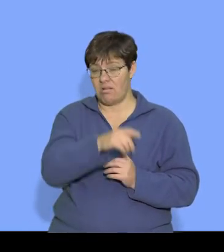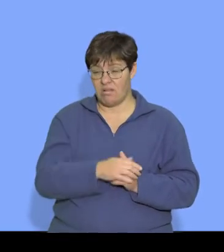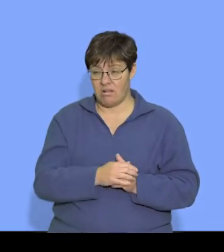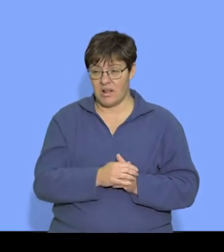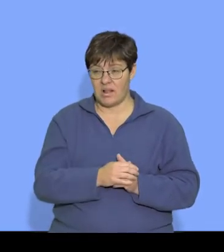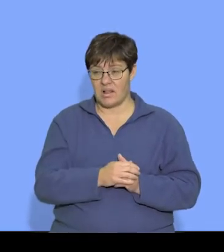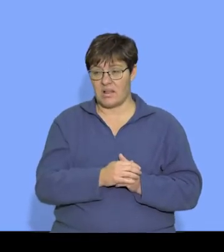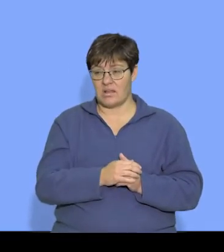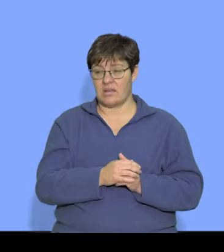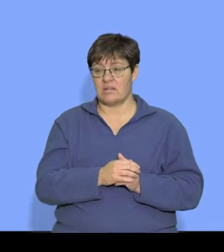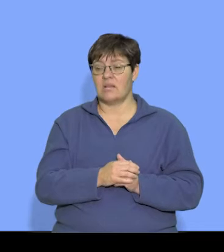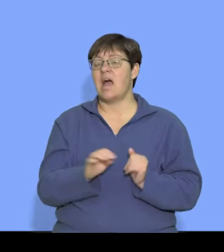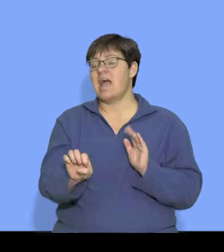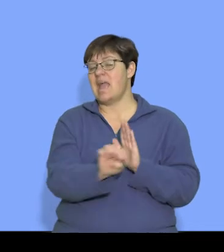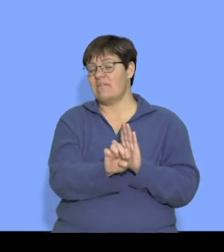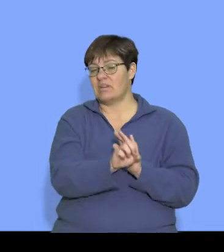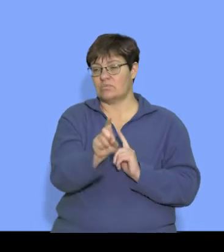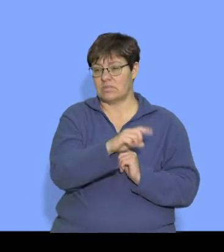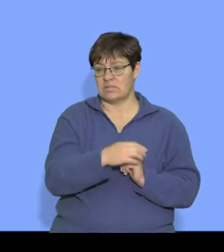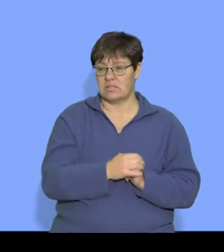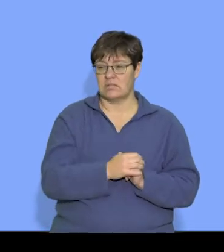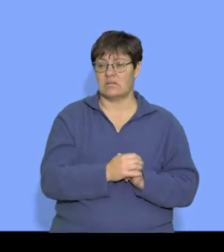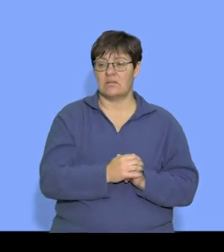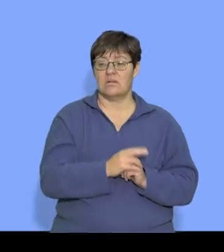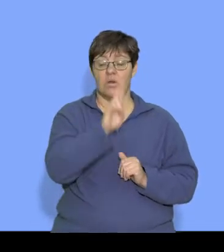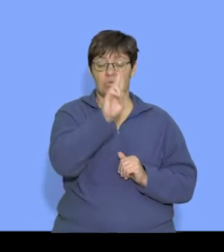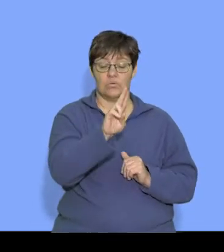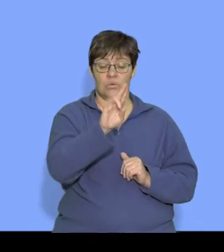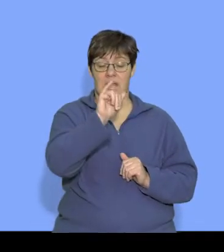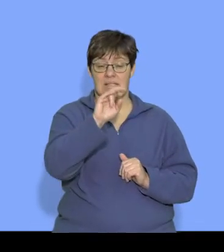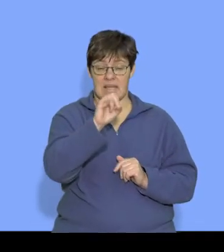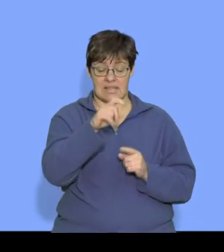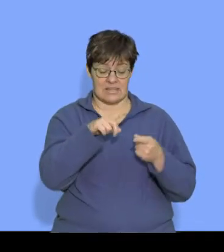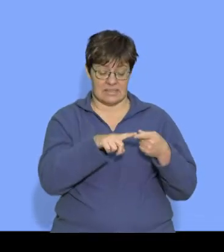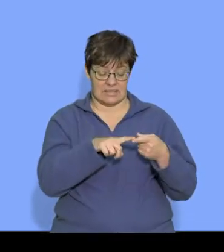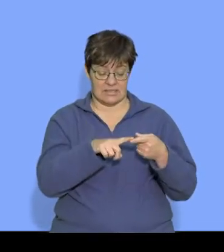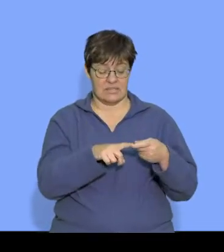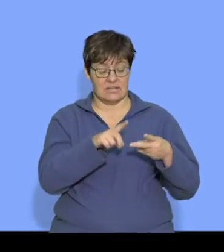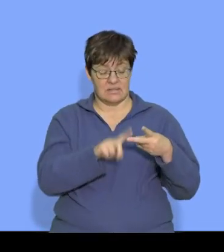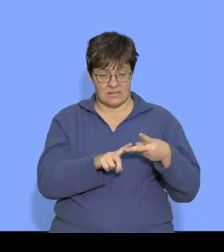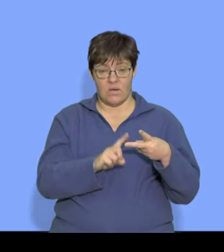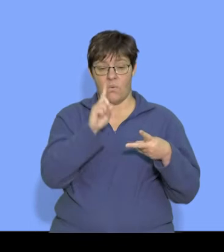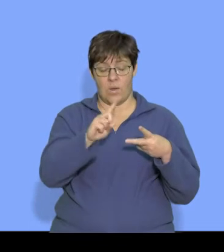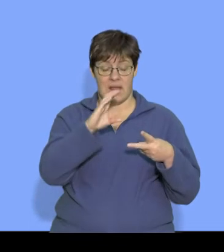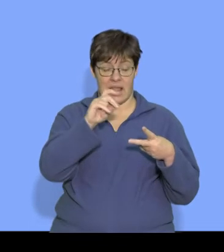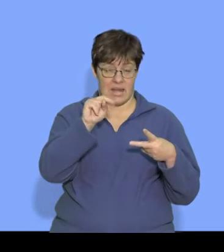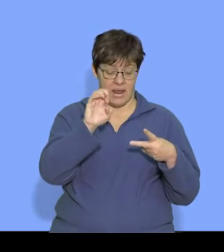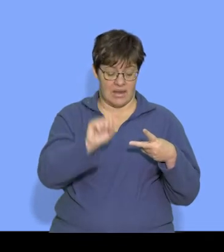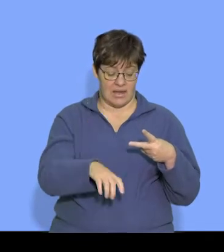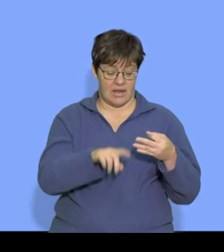that we see the evidence of 2 incisors followed by 1